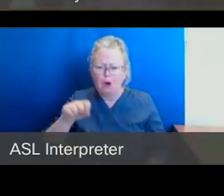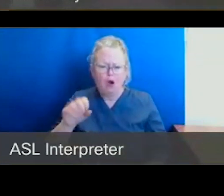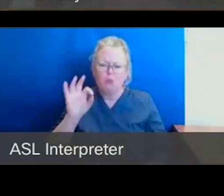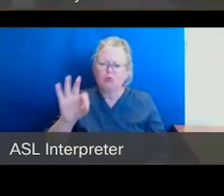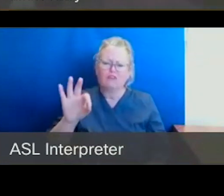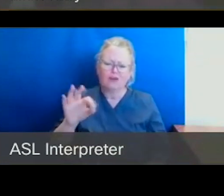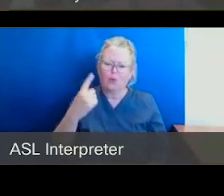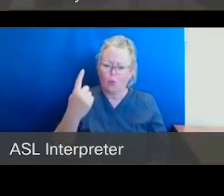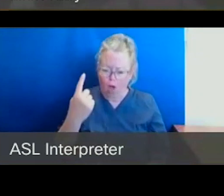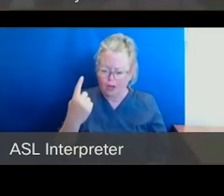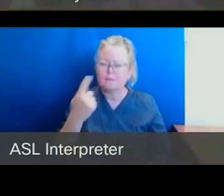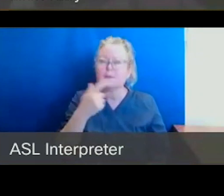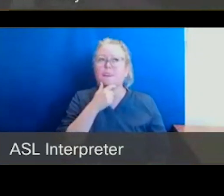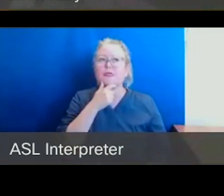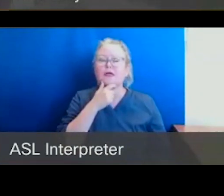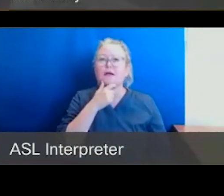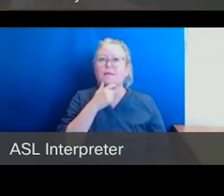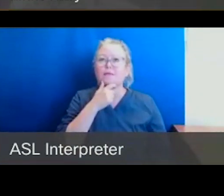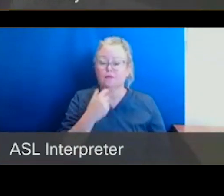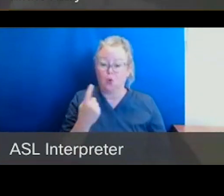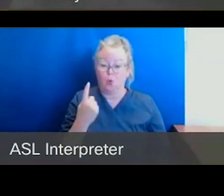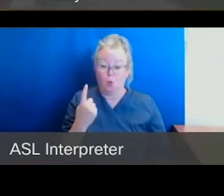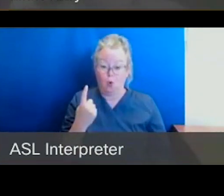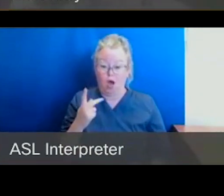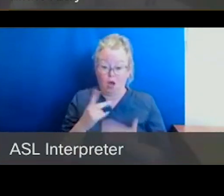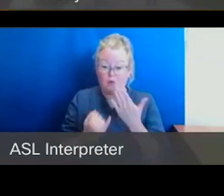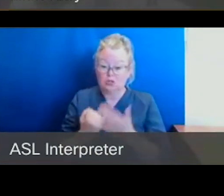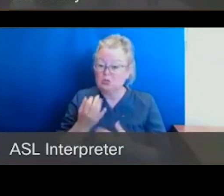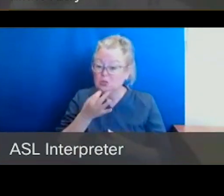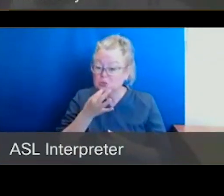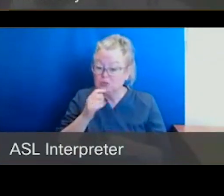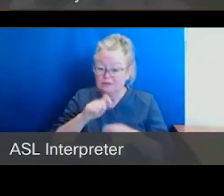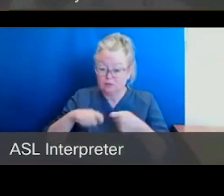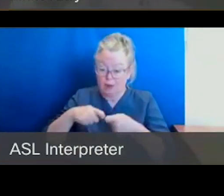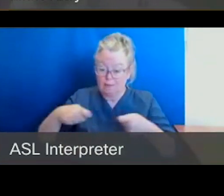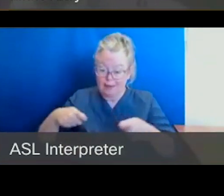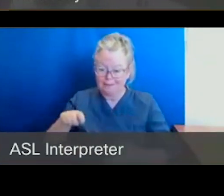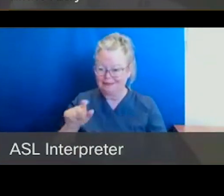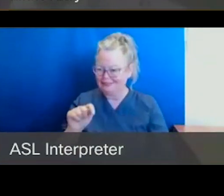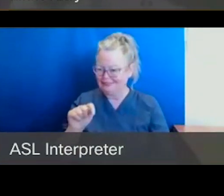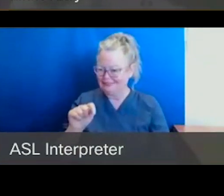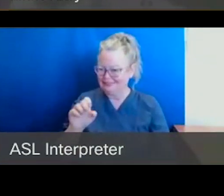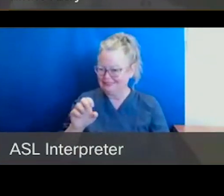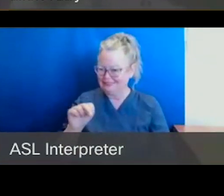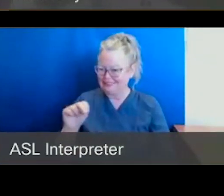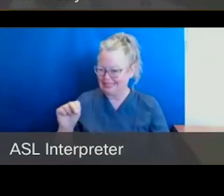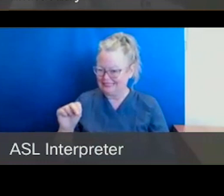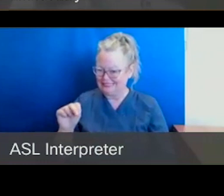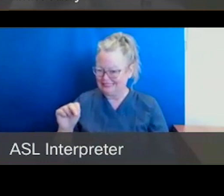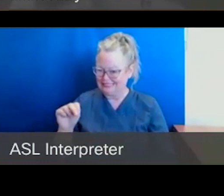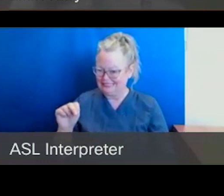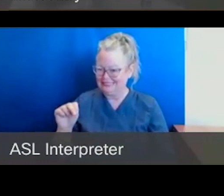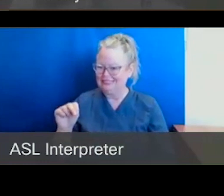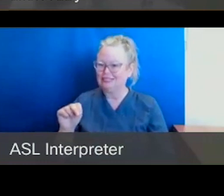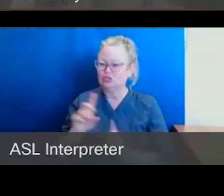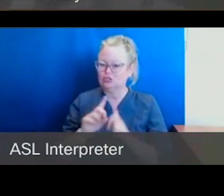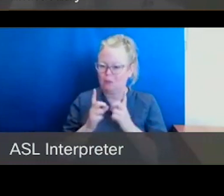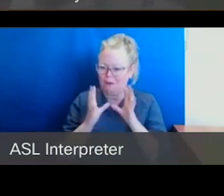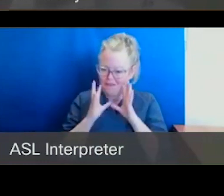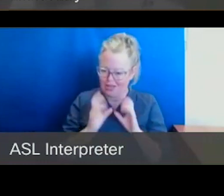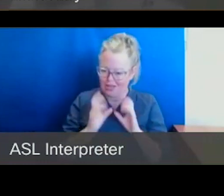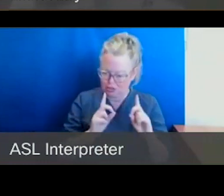a project coming to an end where Tennessee Department of Education partnered with